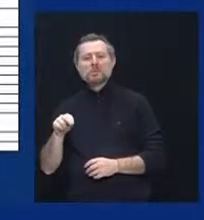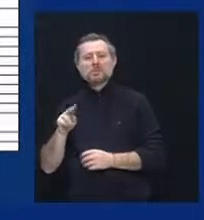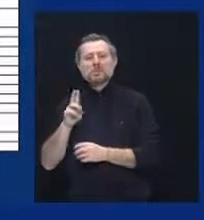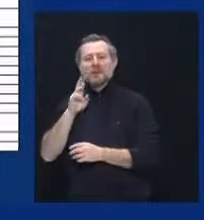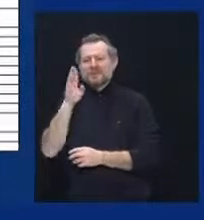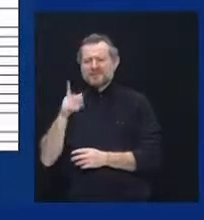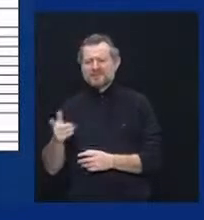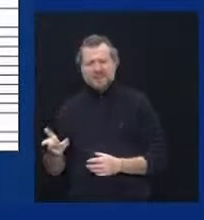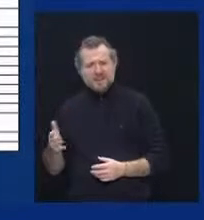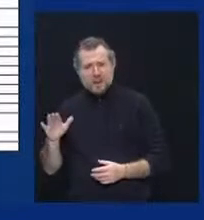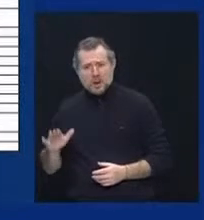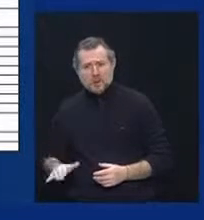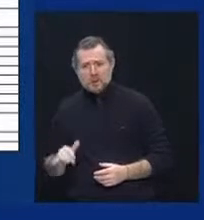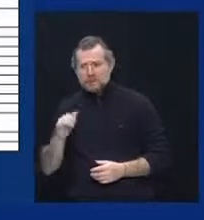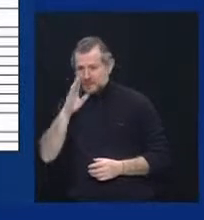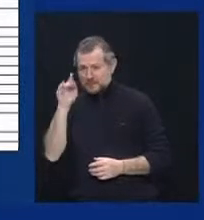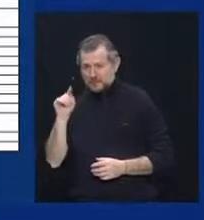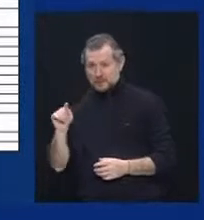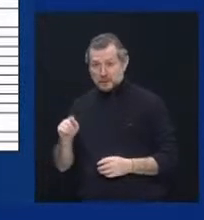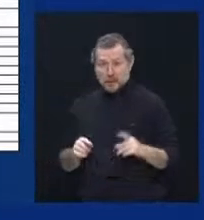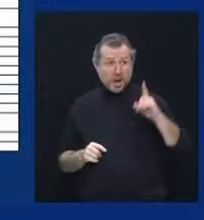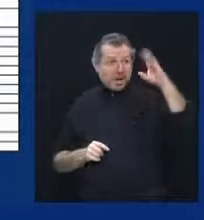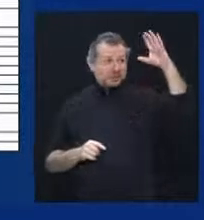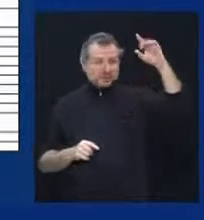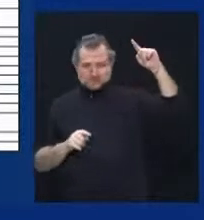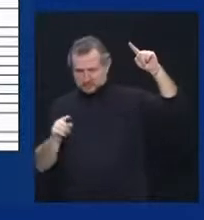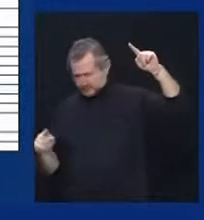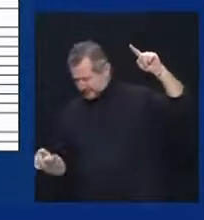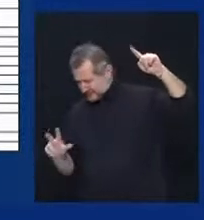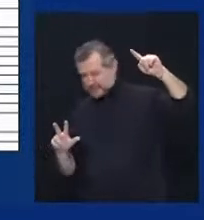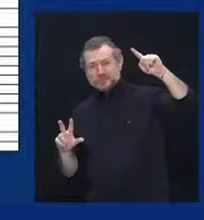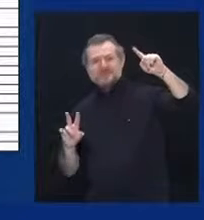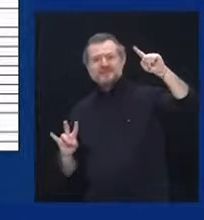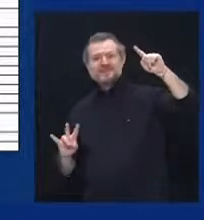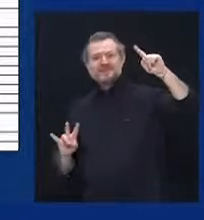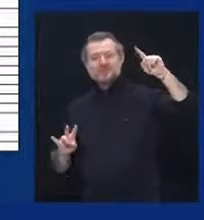How do you have some hospitals at 100 and some hospitals at 37%?